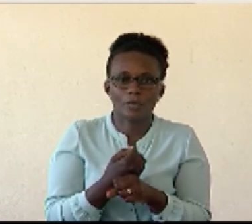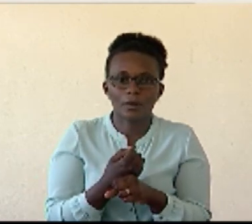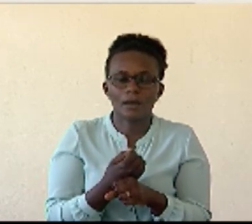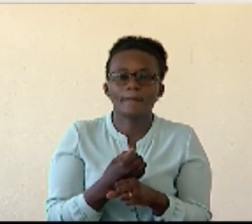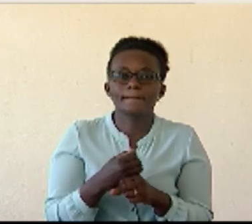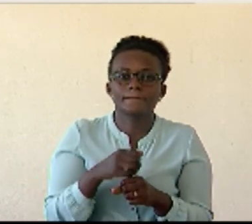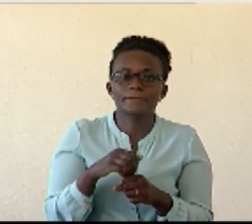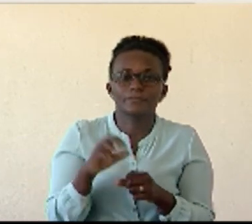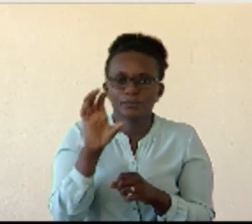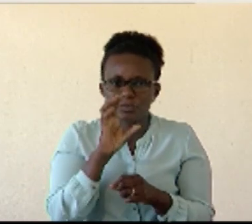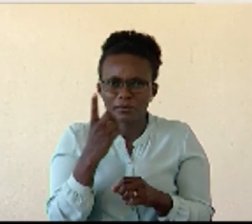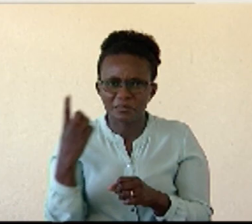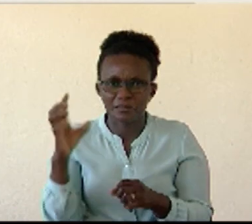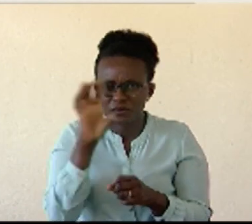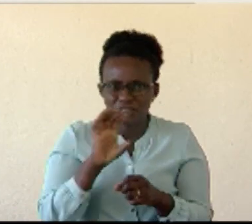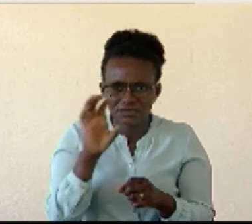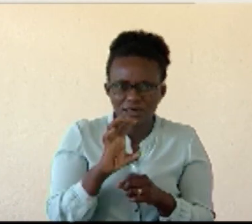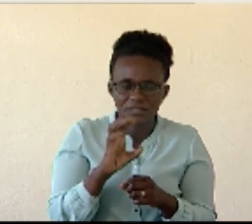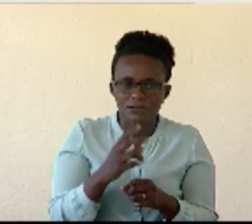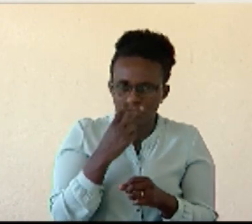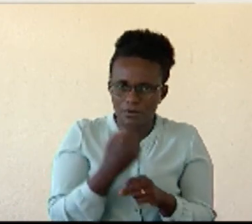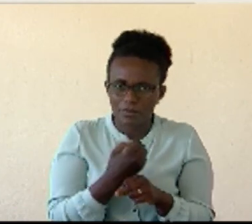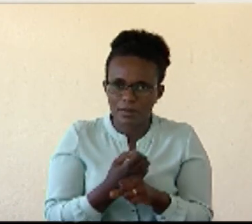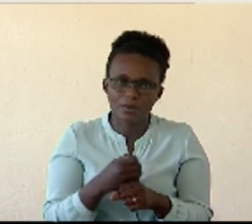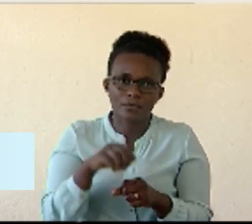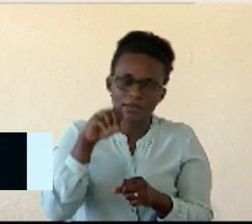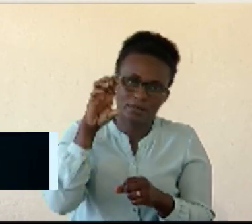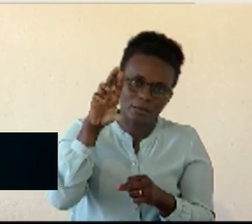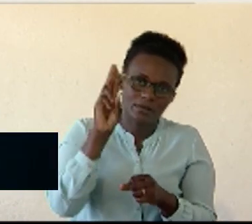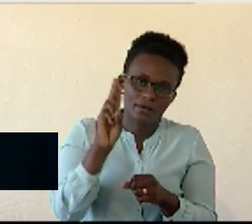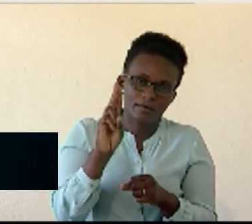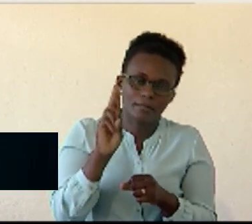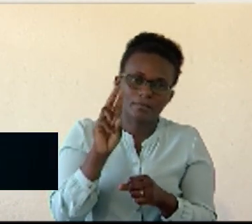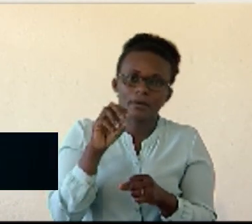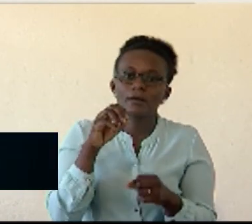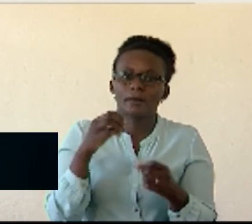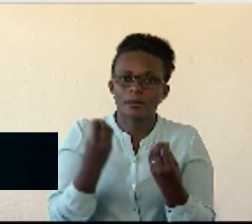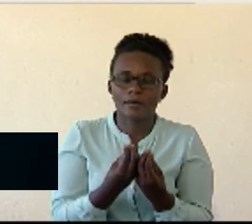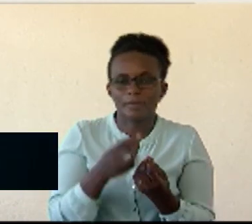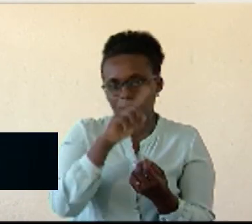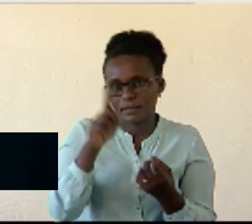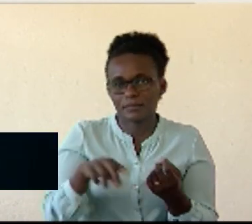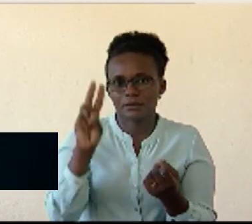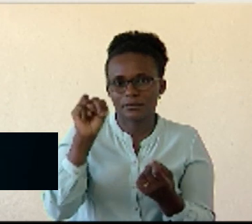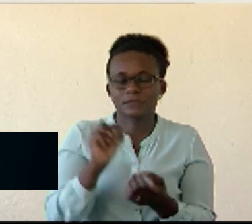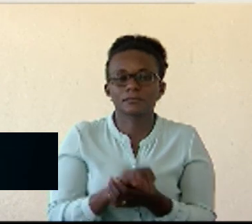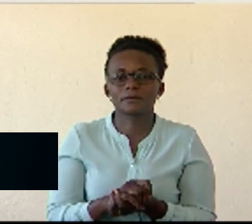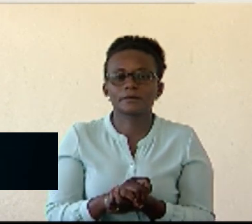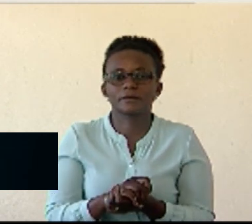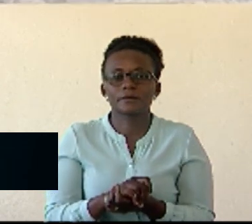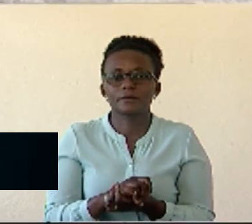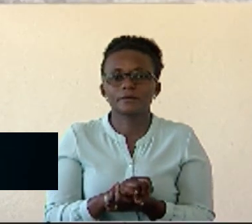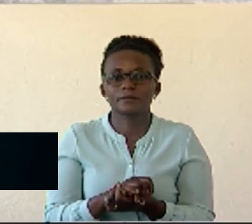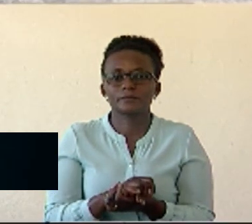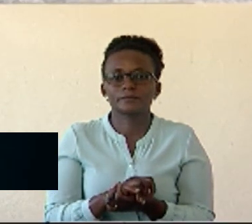that one indicates the procedure that we are supposed to do. We have carried out actually that procedure. As I was showing you, the